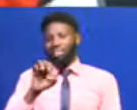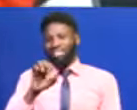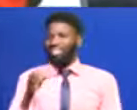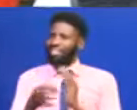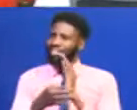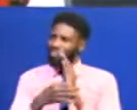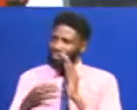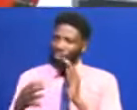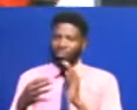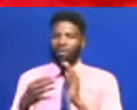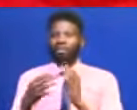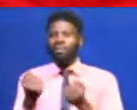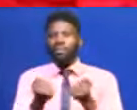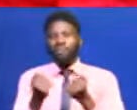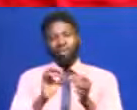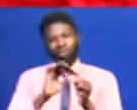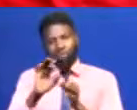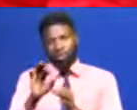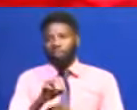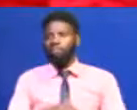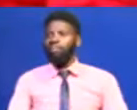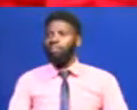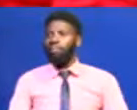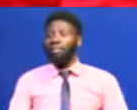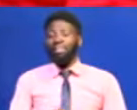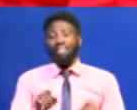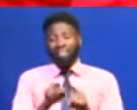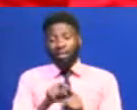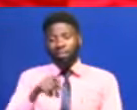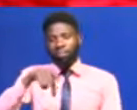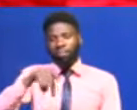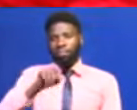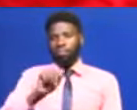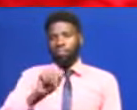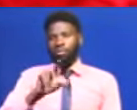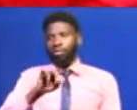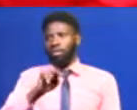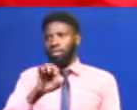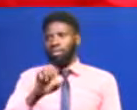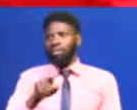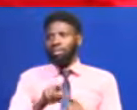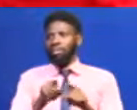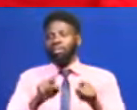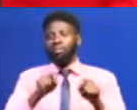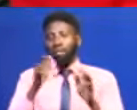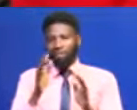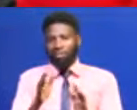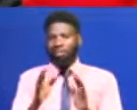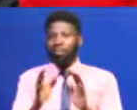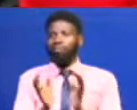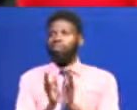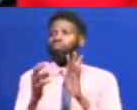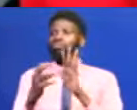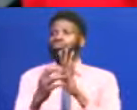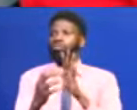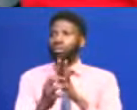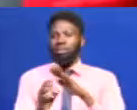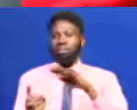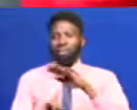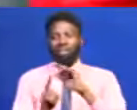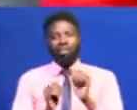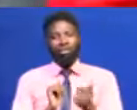Pauline? Yes. My very best wishes. Thank you. And Your Excellency, Pauline is also Director of Communication at the Ministry. Oh, wonderful. Yes. Uko